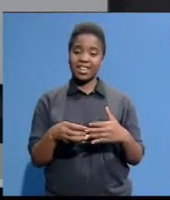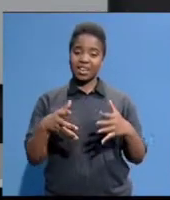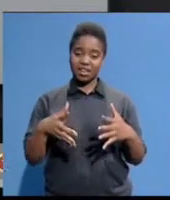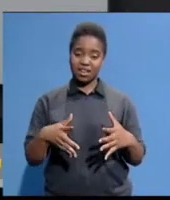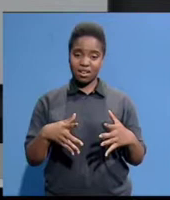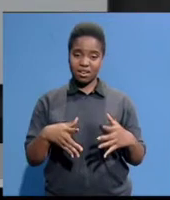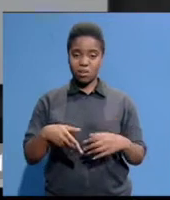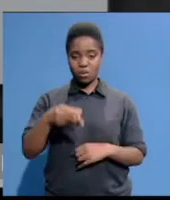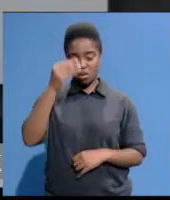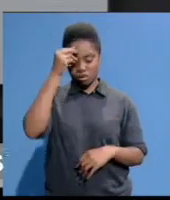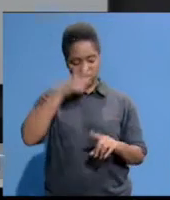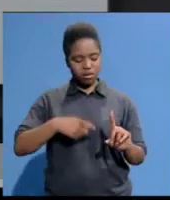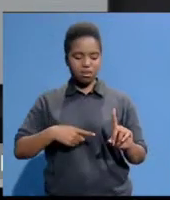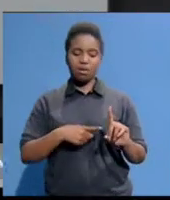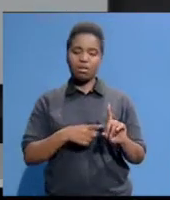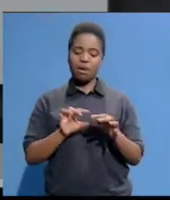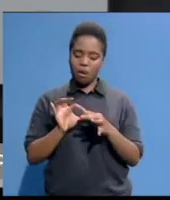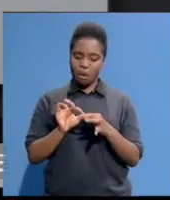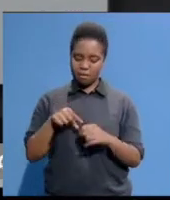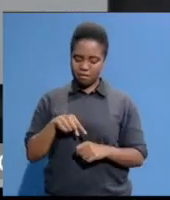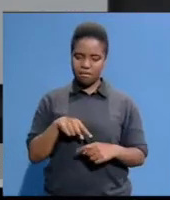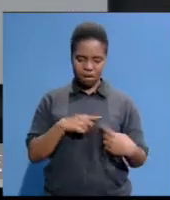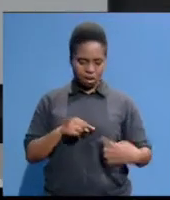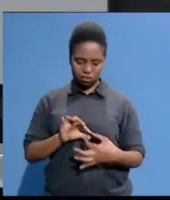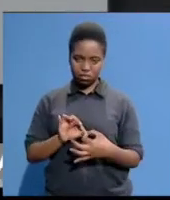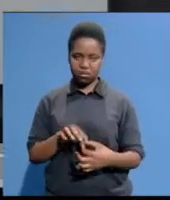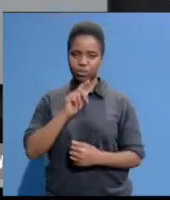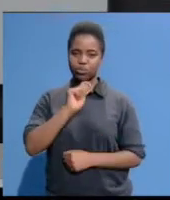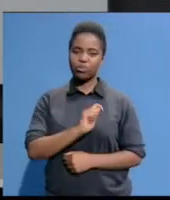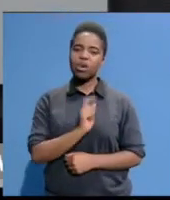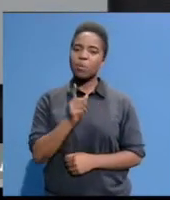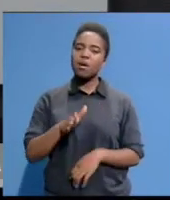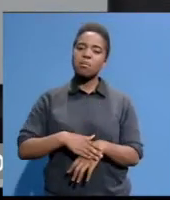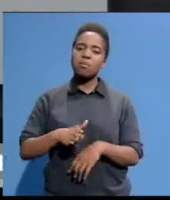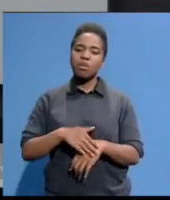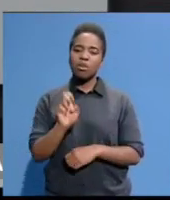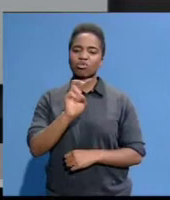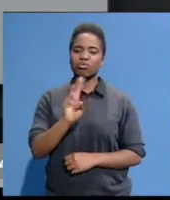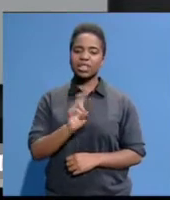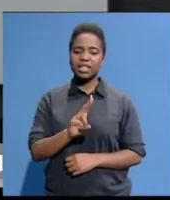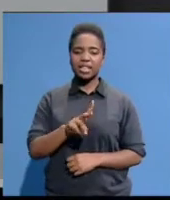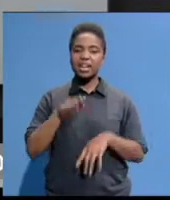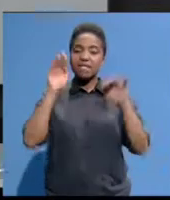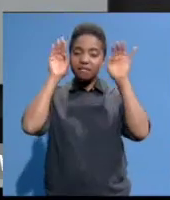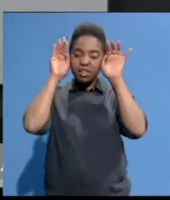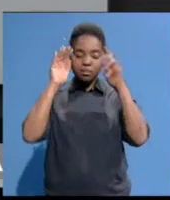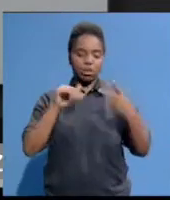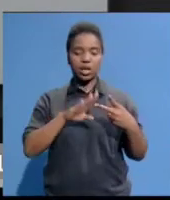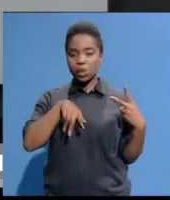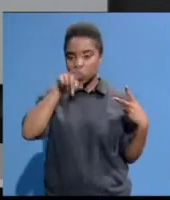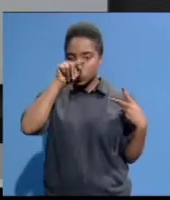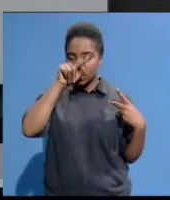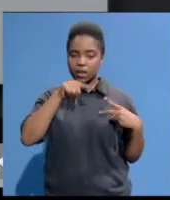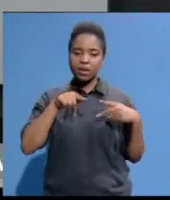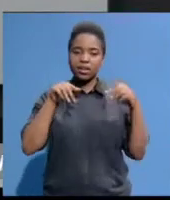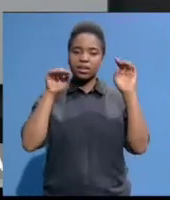home is where we belong. We'll keep on receiving your messages, Facebook, Twitter, YouTube as well. Don't forget to send them